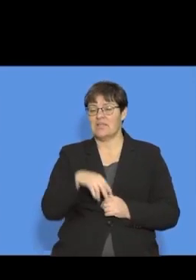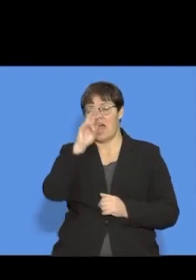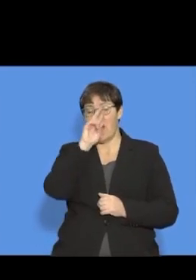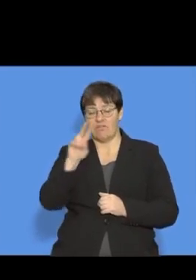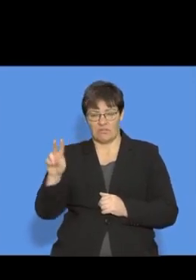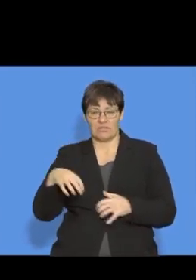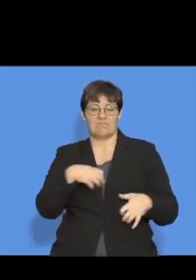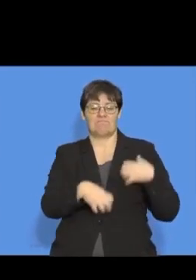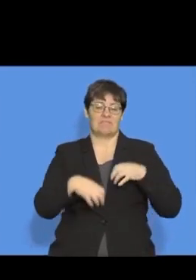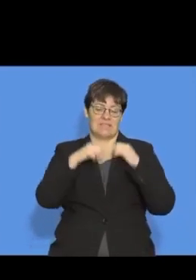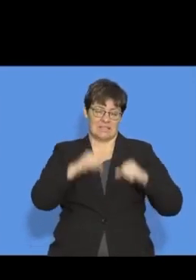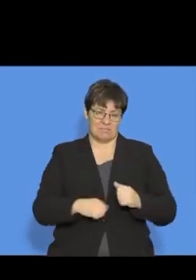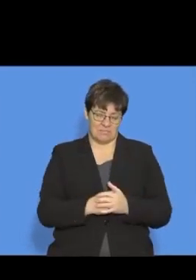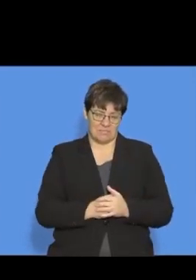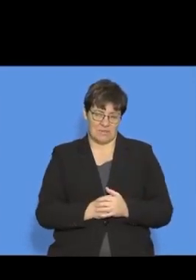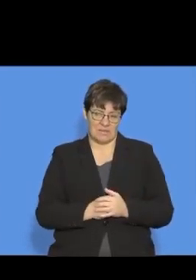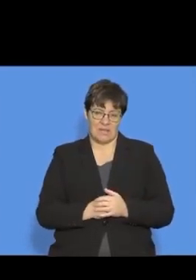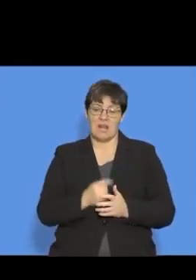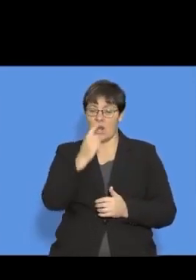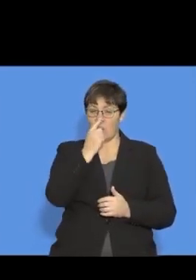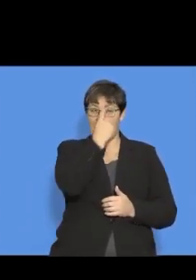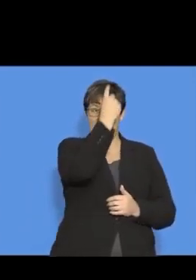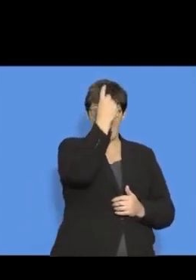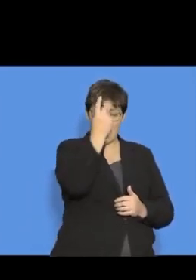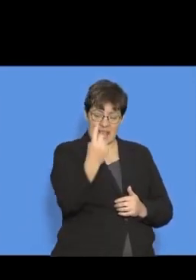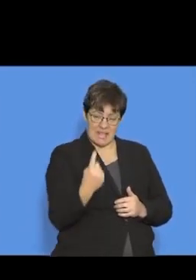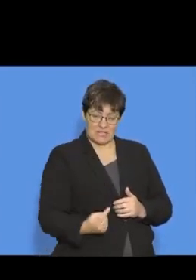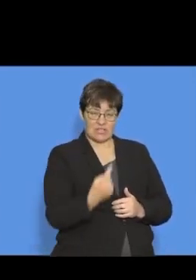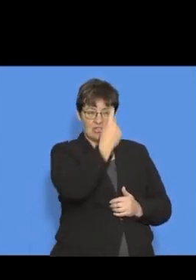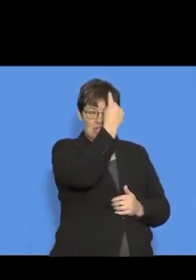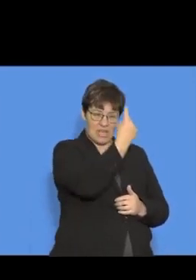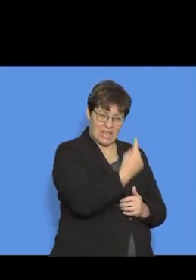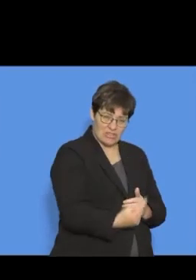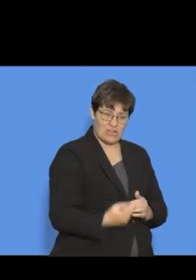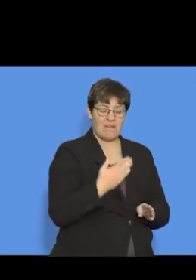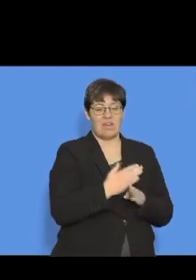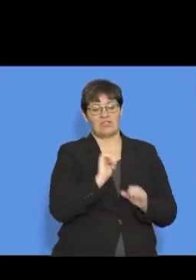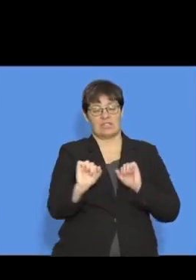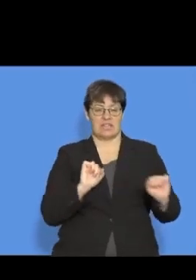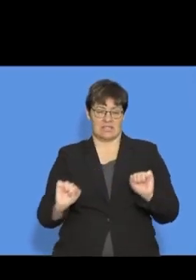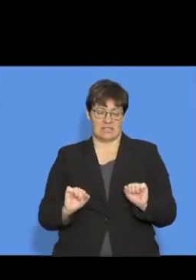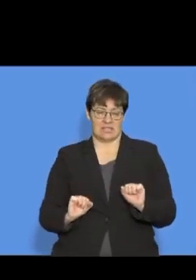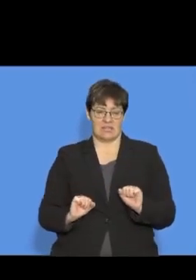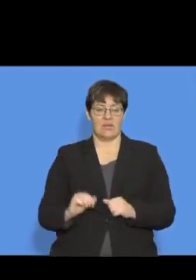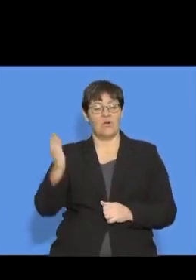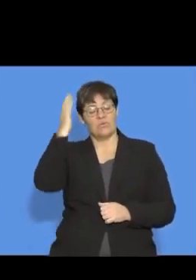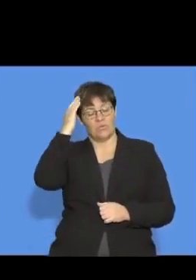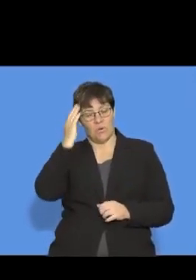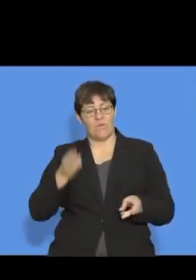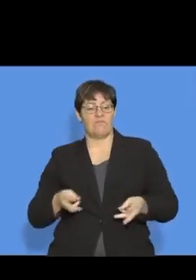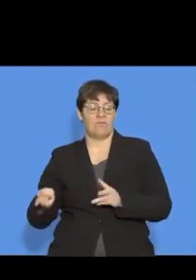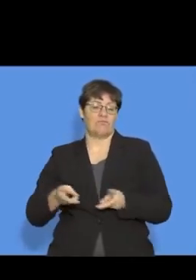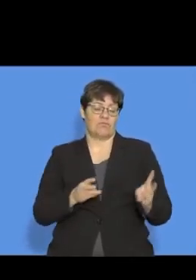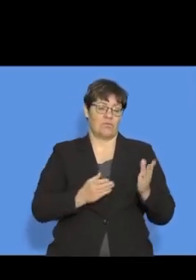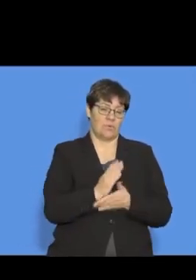at this as an overview of the digestive system and look at each organ and their function, and as well as